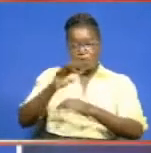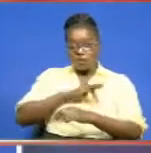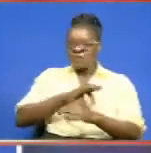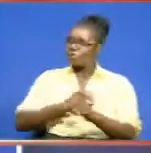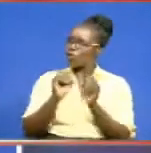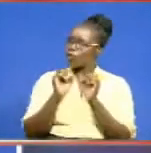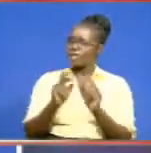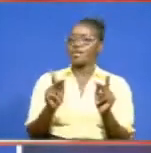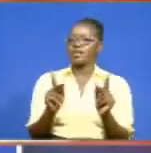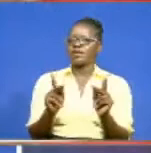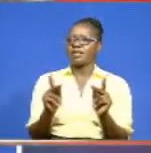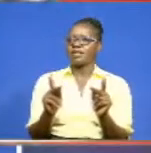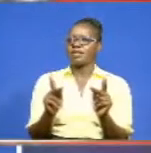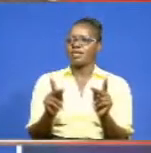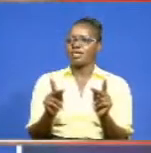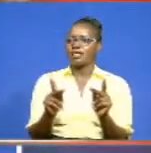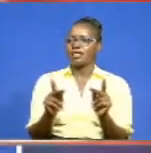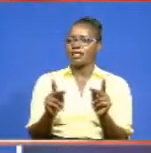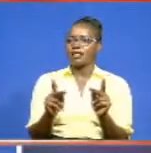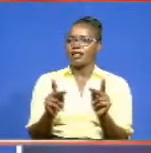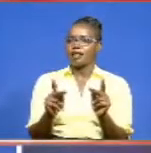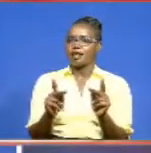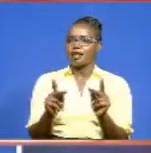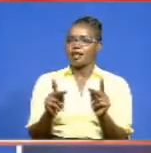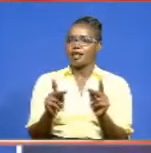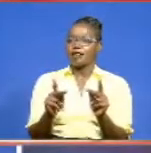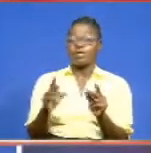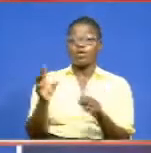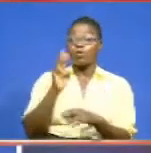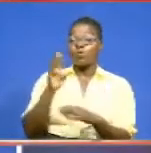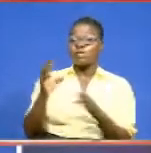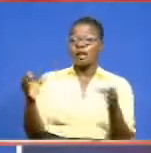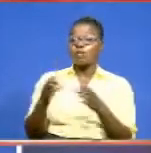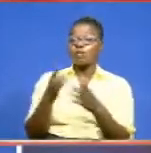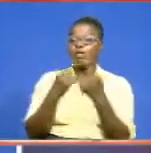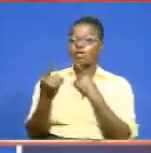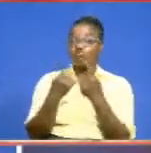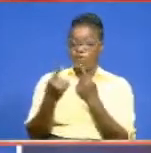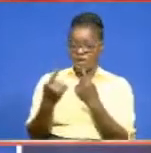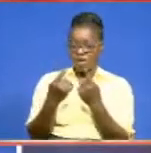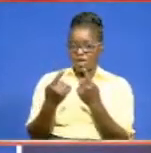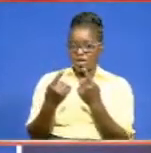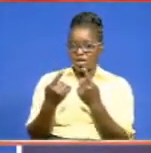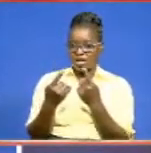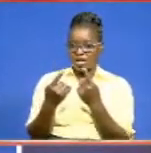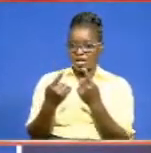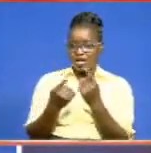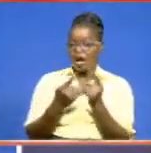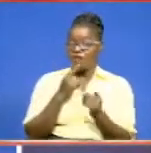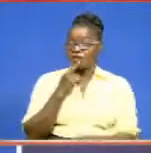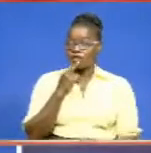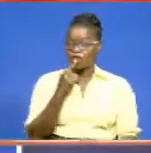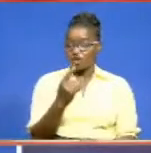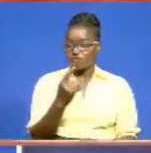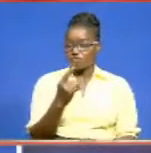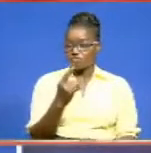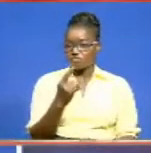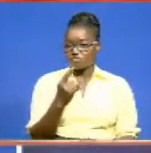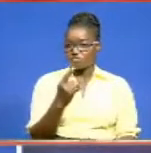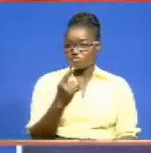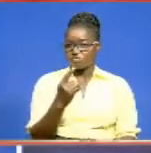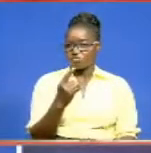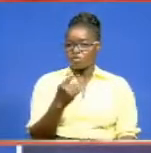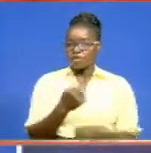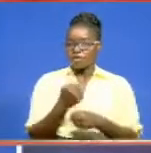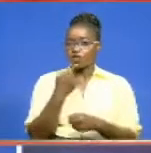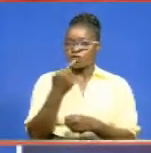sawa. And we are going to talk with our water companies, and I'm going to give them instructions to make sure that all